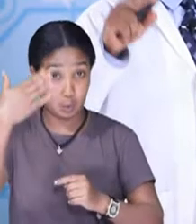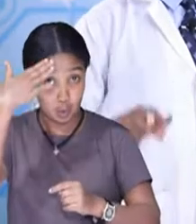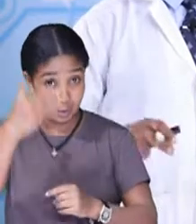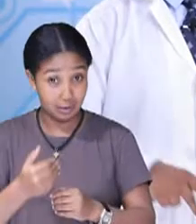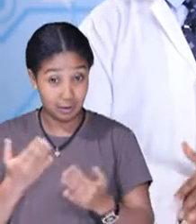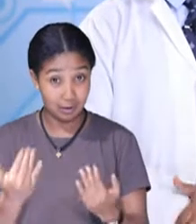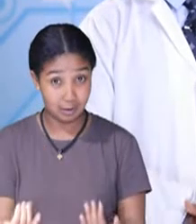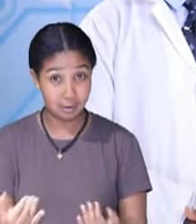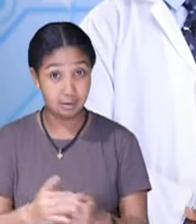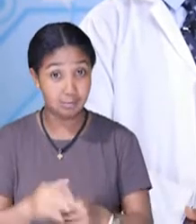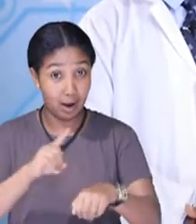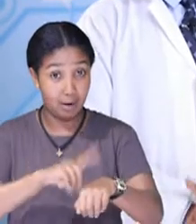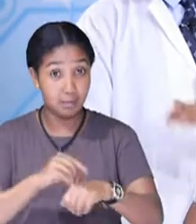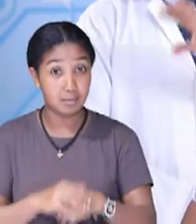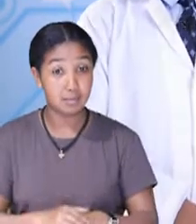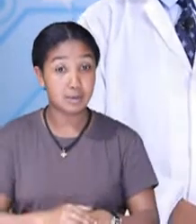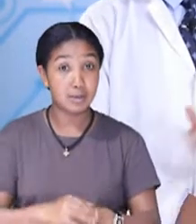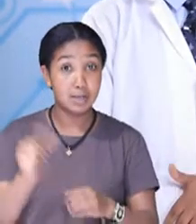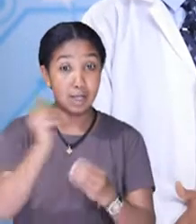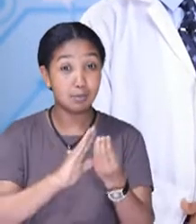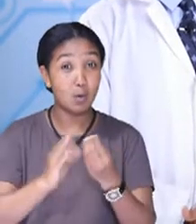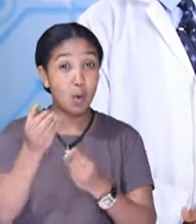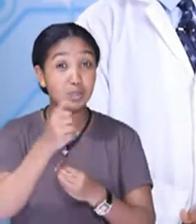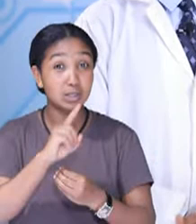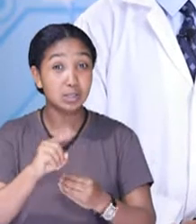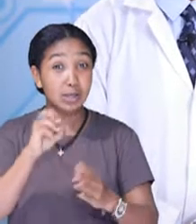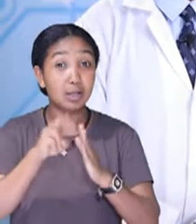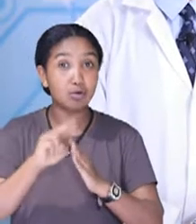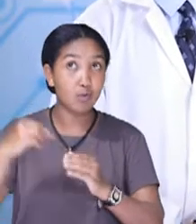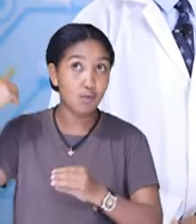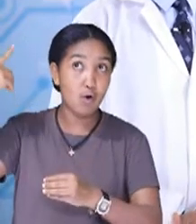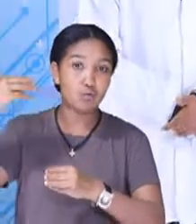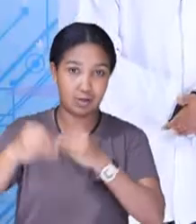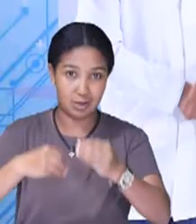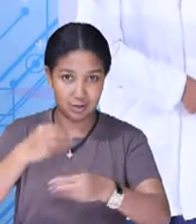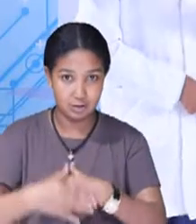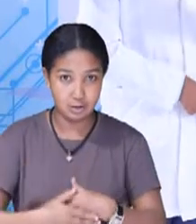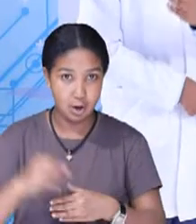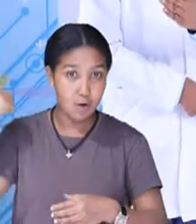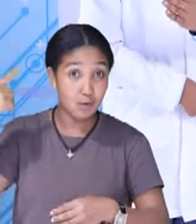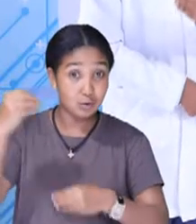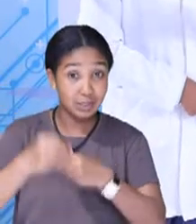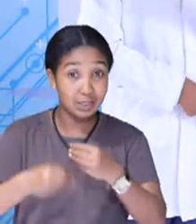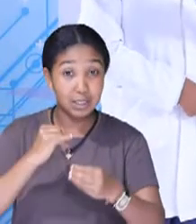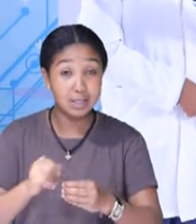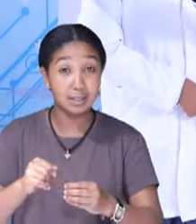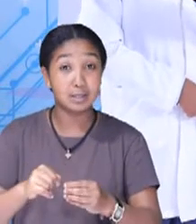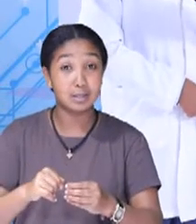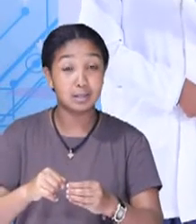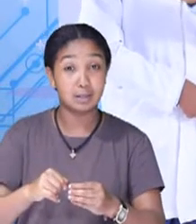in the current time, the atmospheric oxygen is the result of photosynthesis. Photosynthesis is